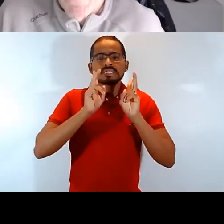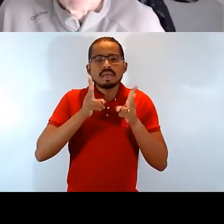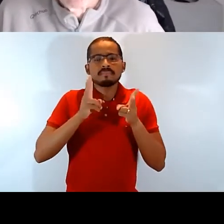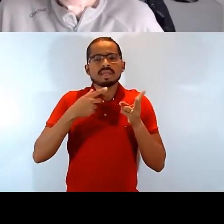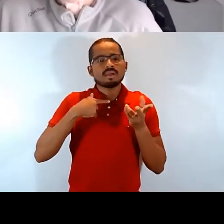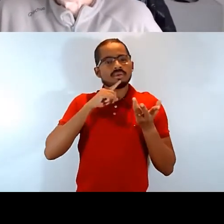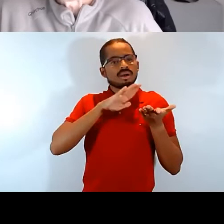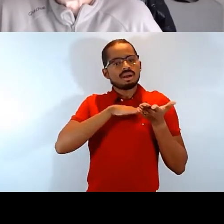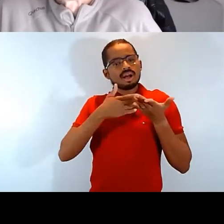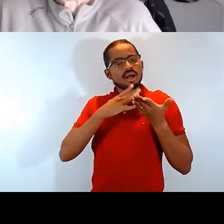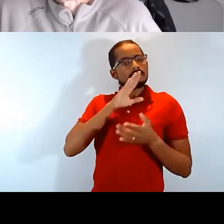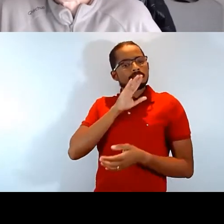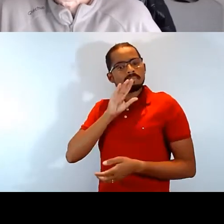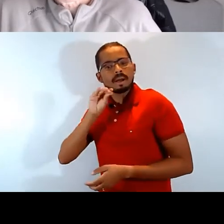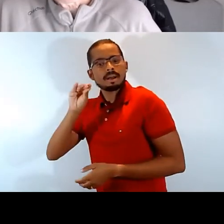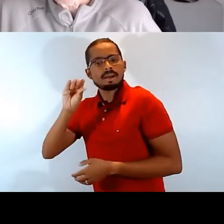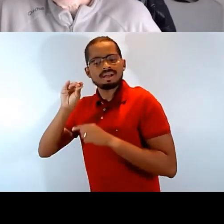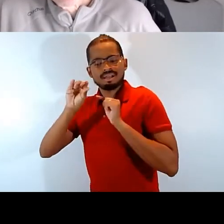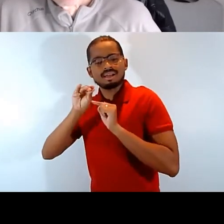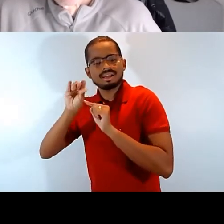Next slide, please.